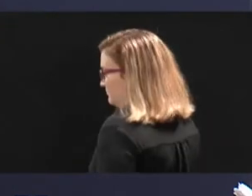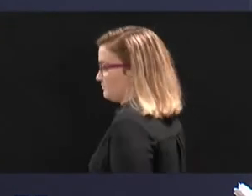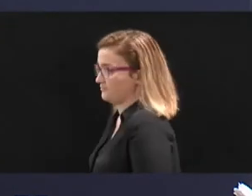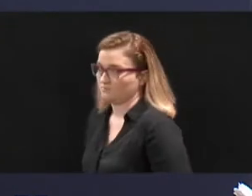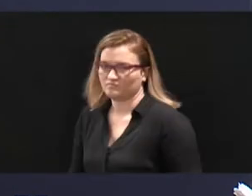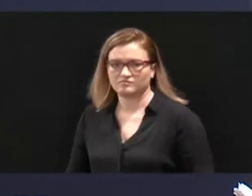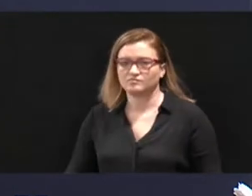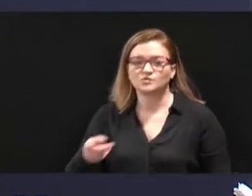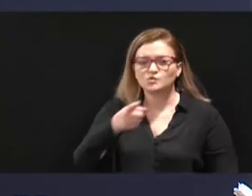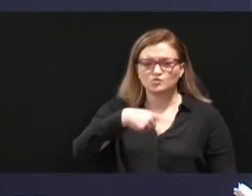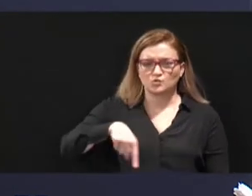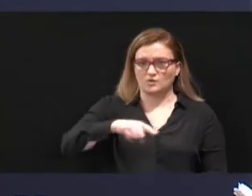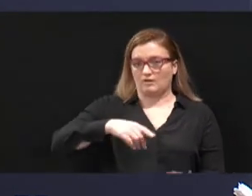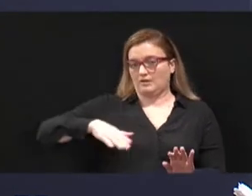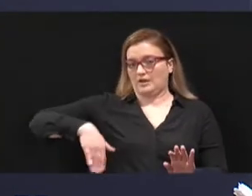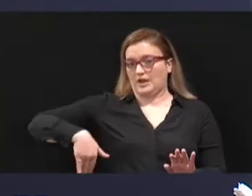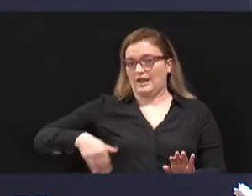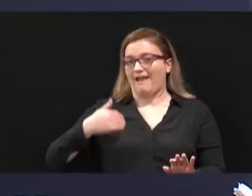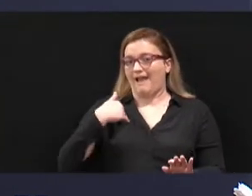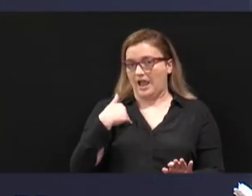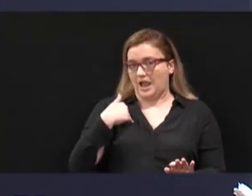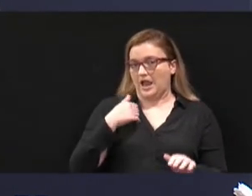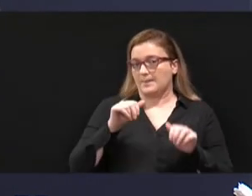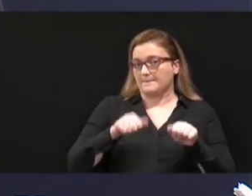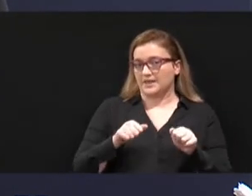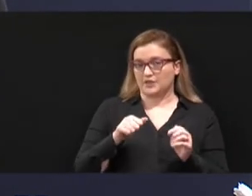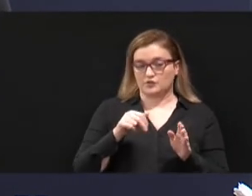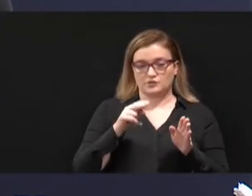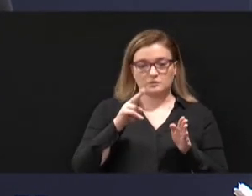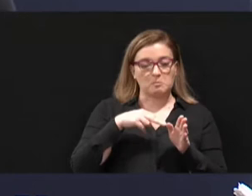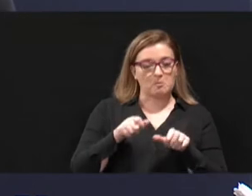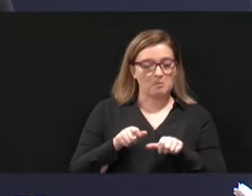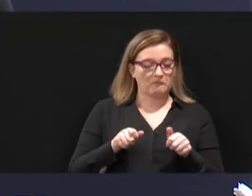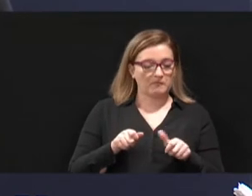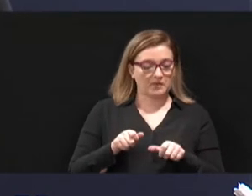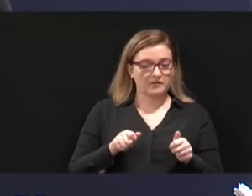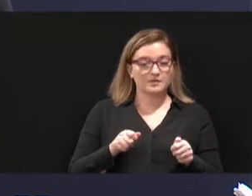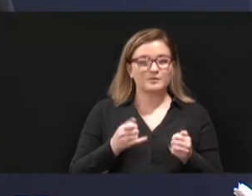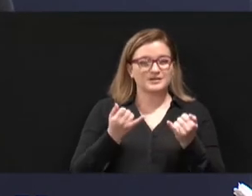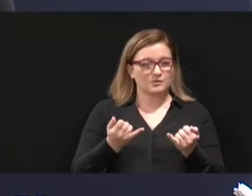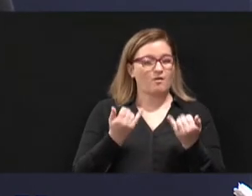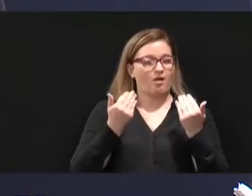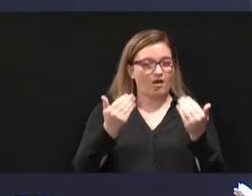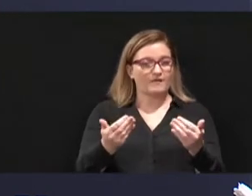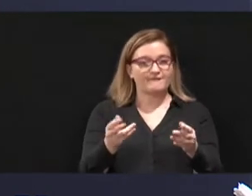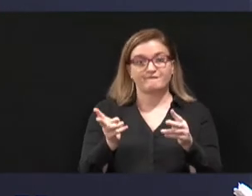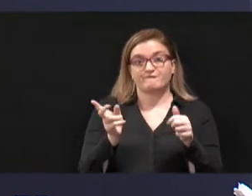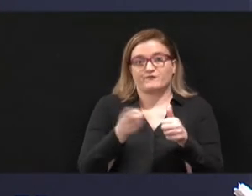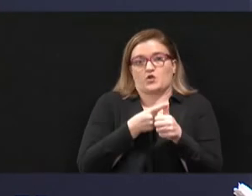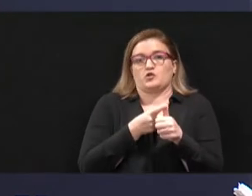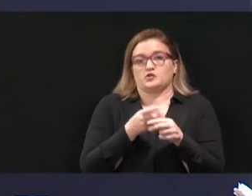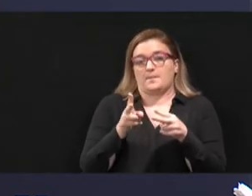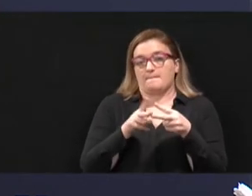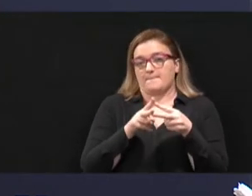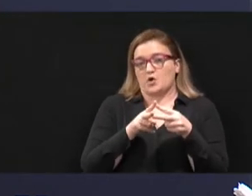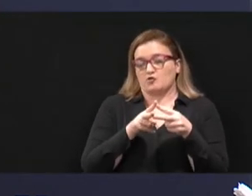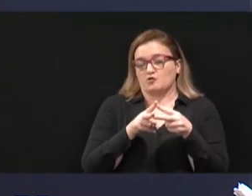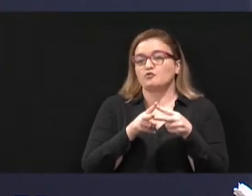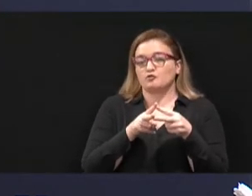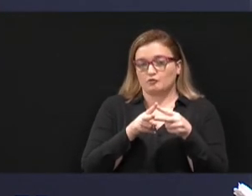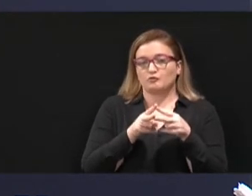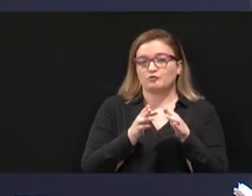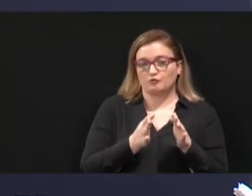had a chance to look through this. We're going to do our first partner practice where you are going to go